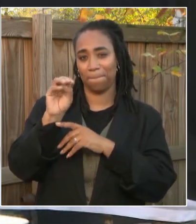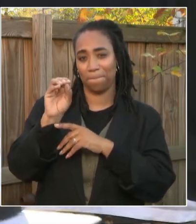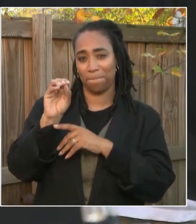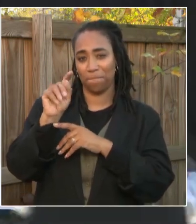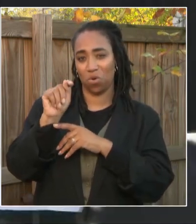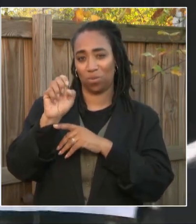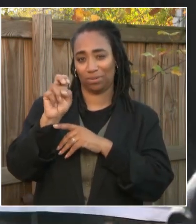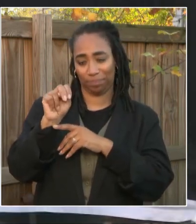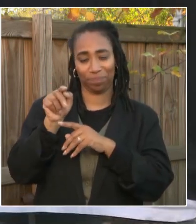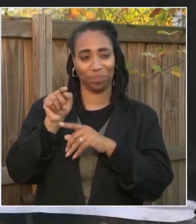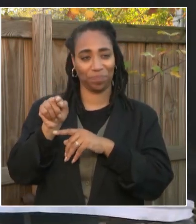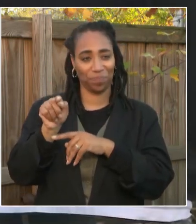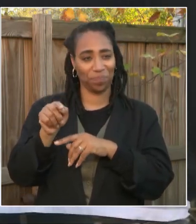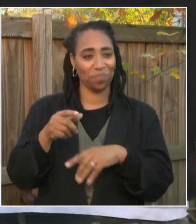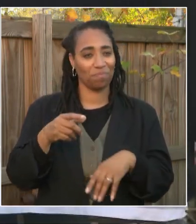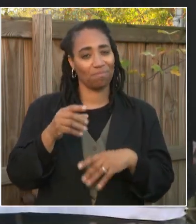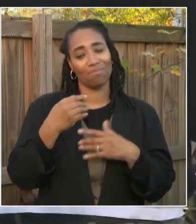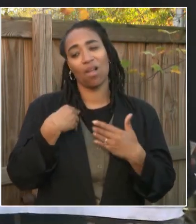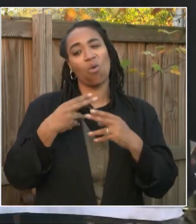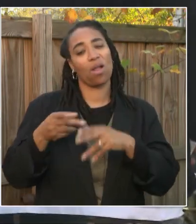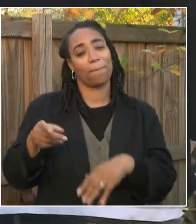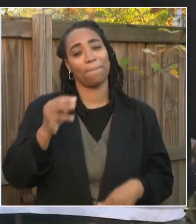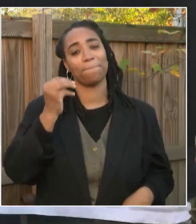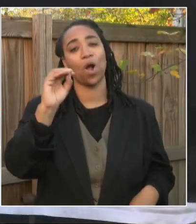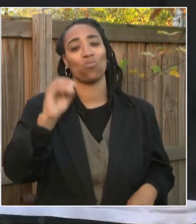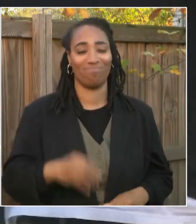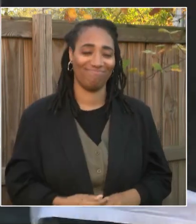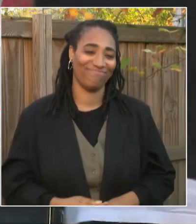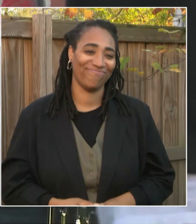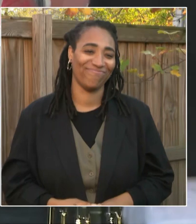This is a man who does not stop.